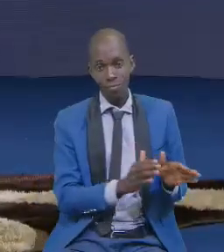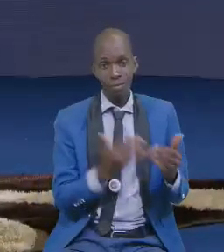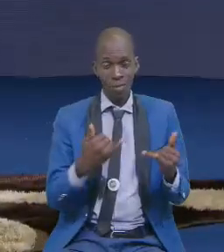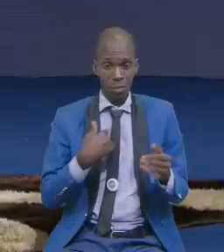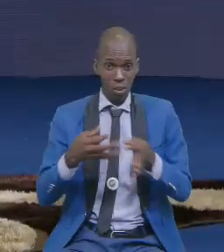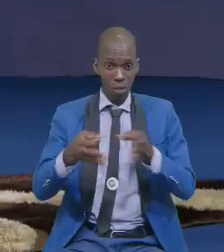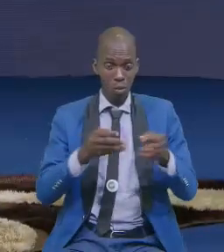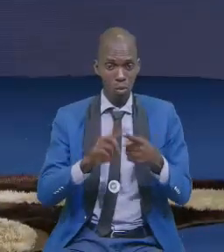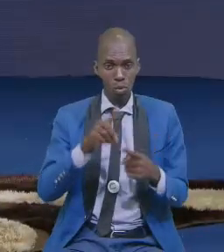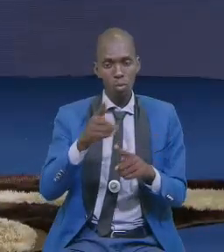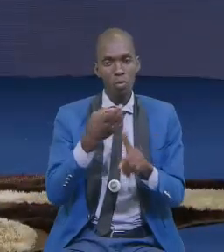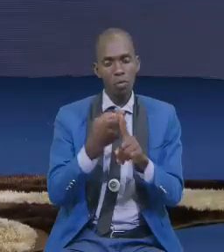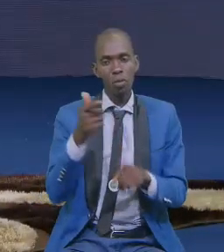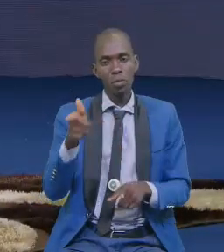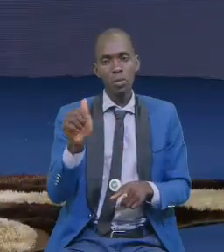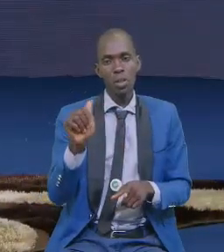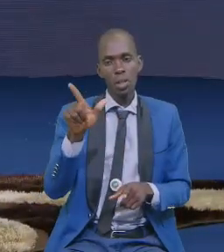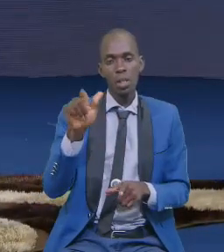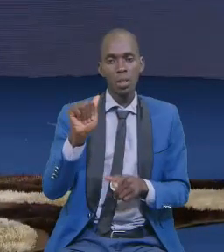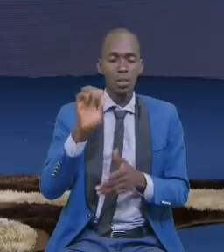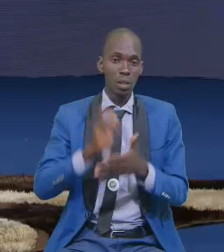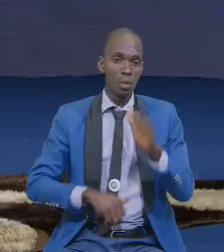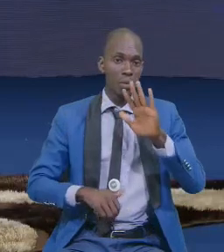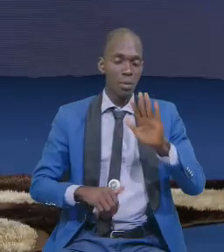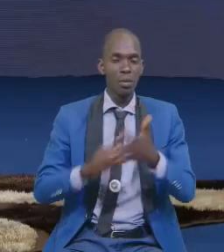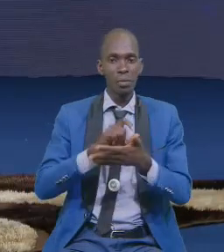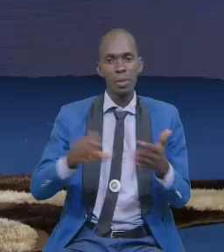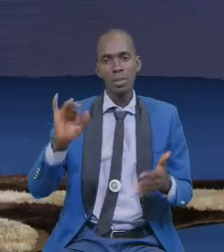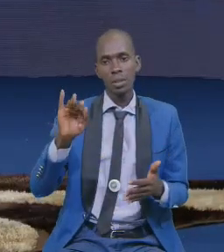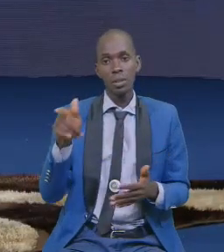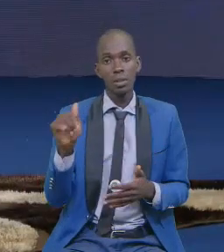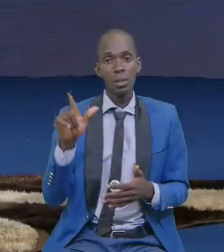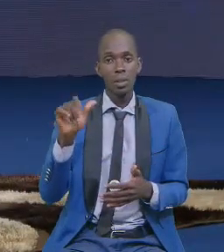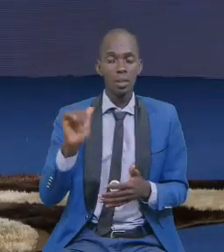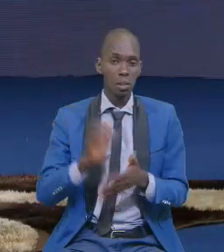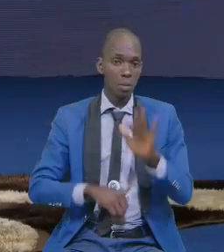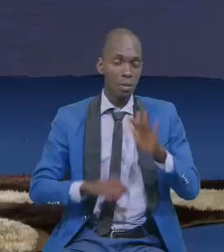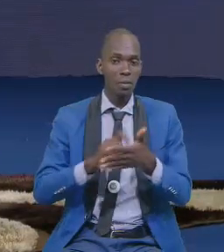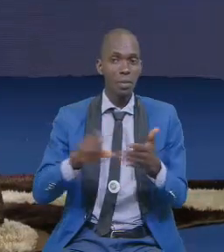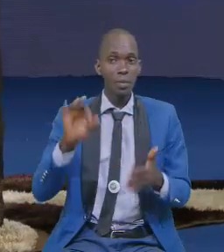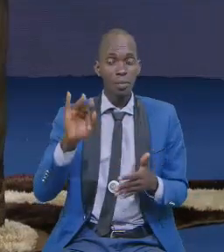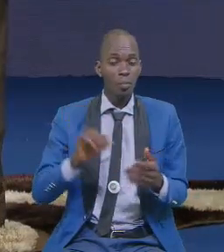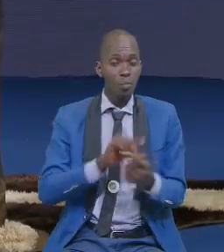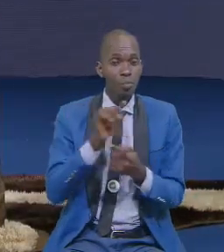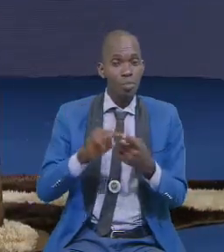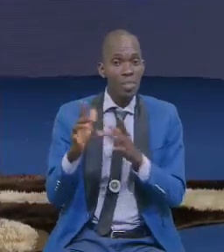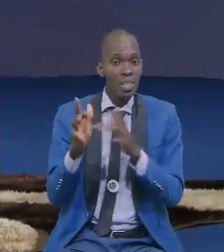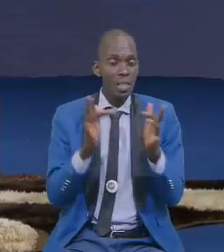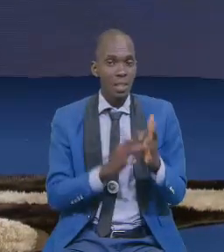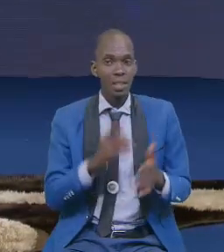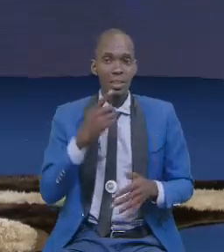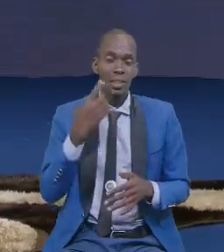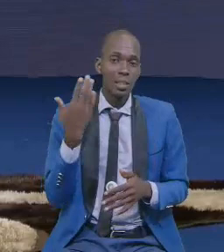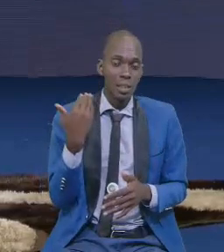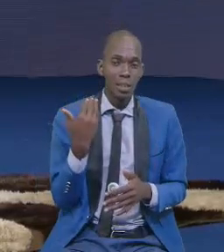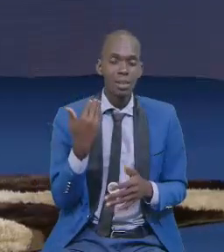chapter 5, I'm reading from verse 19. When Jesus said,